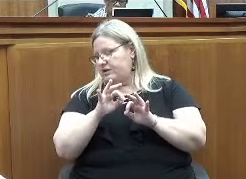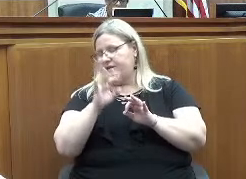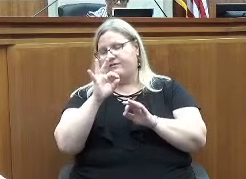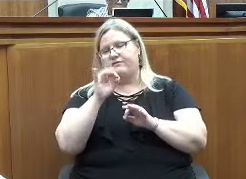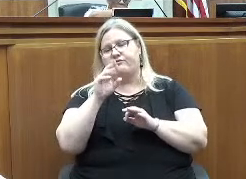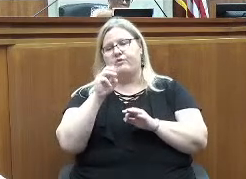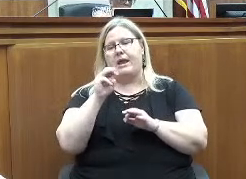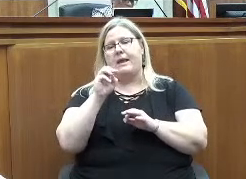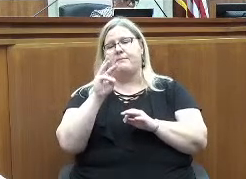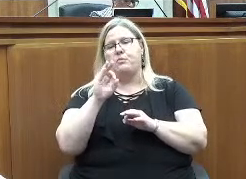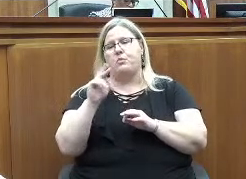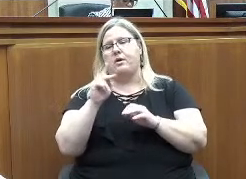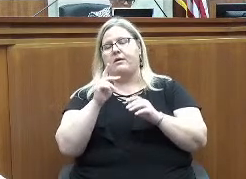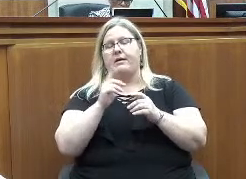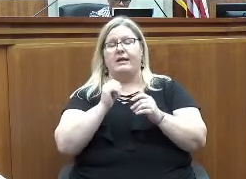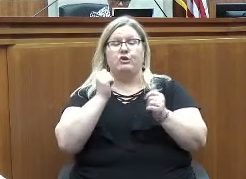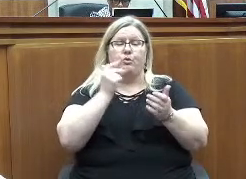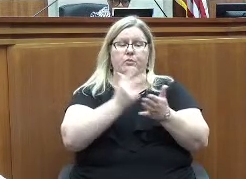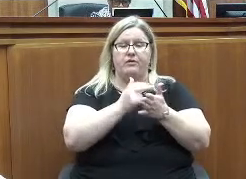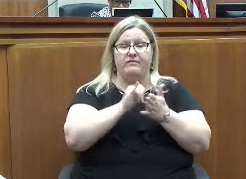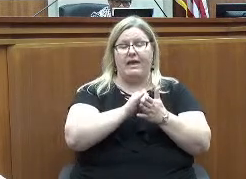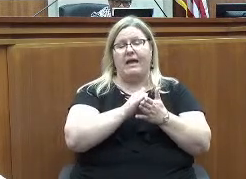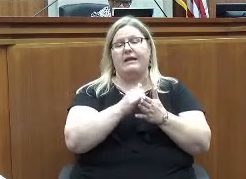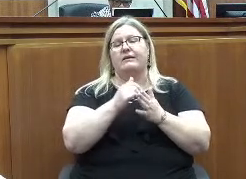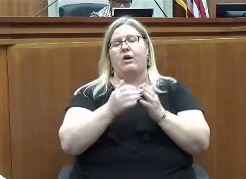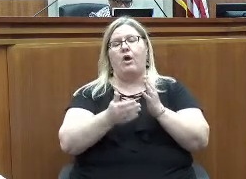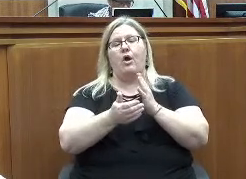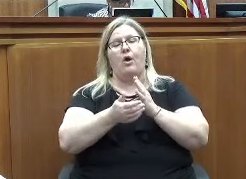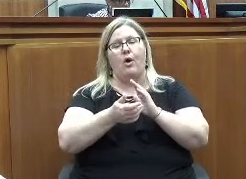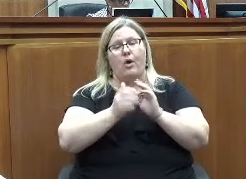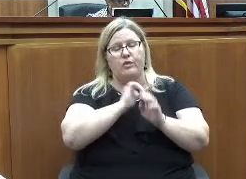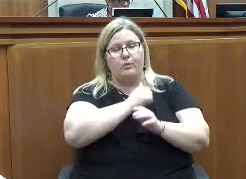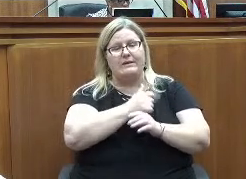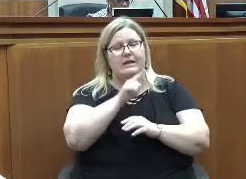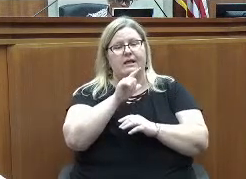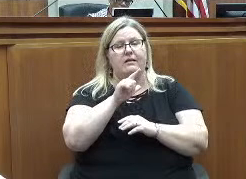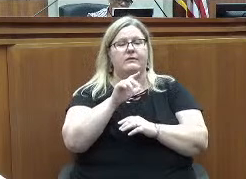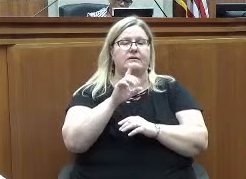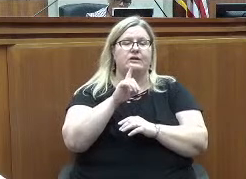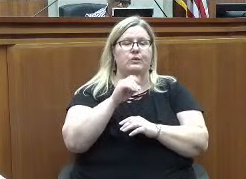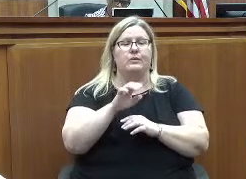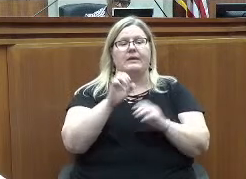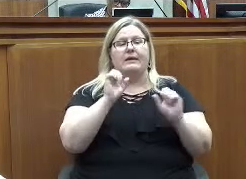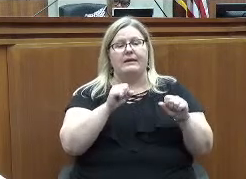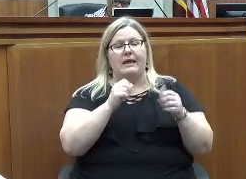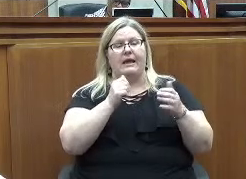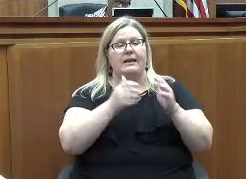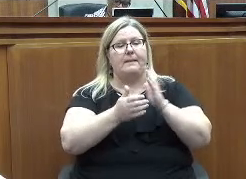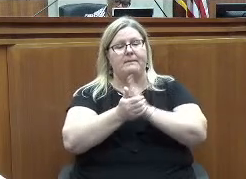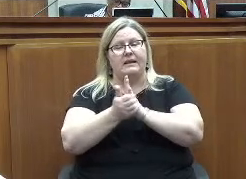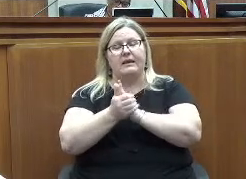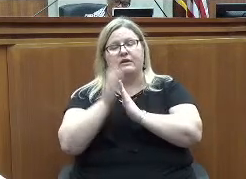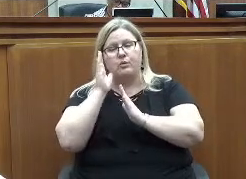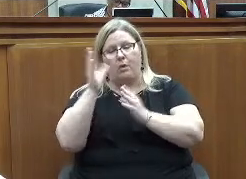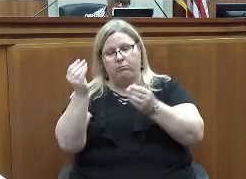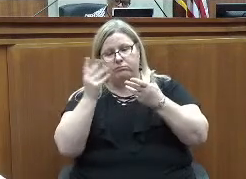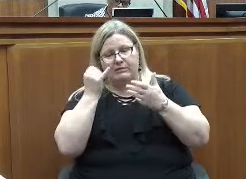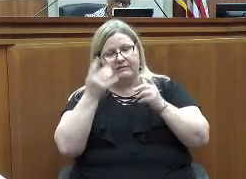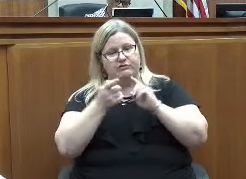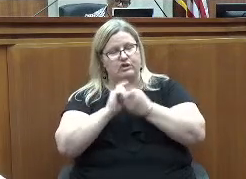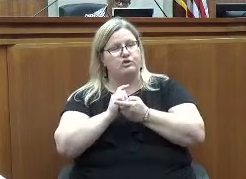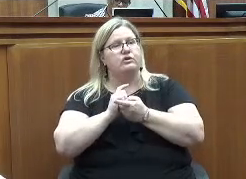and framework, authorizing the LDOE to amend the timeline as needed, noting that Bessie will be notified of any changes. Can I get a